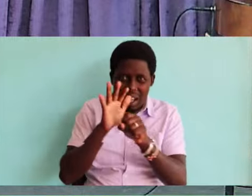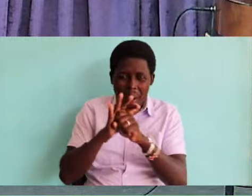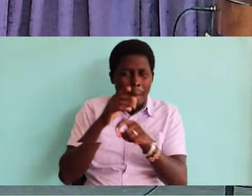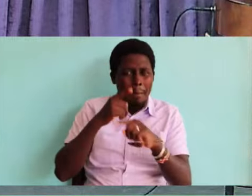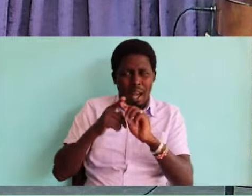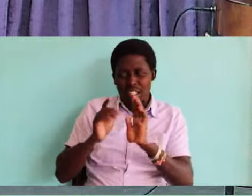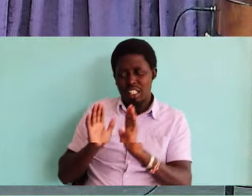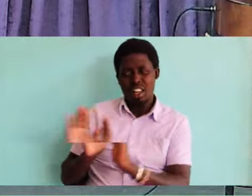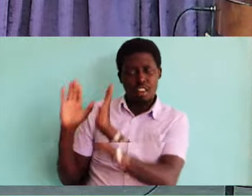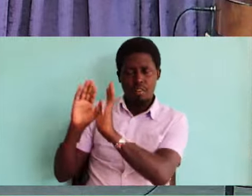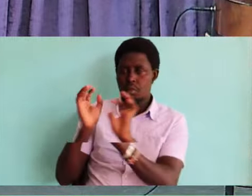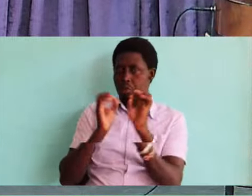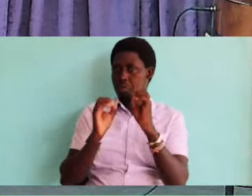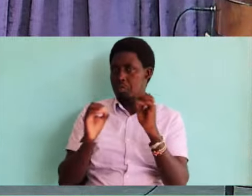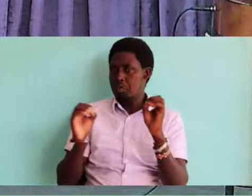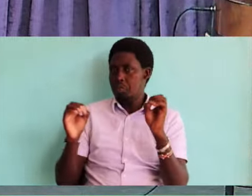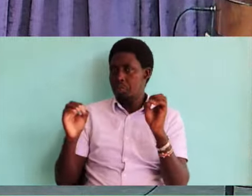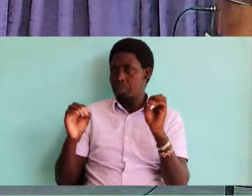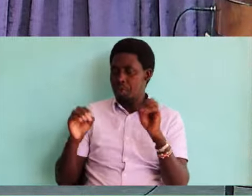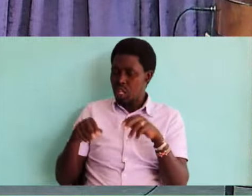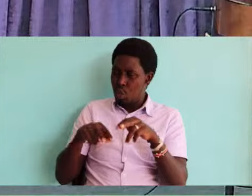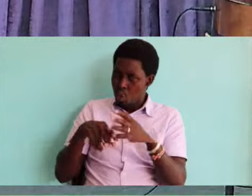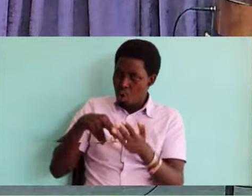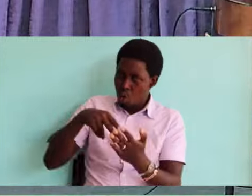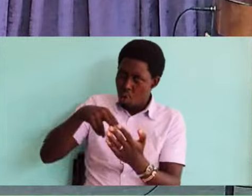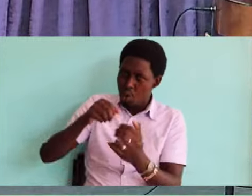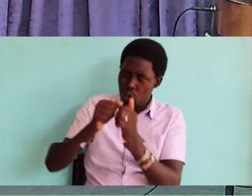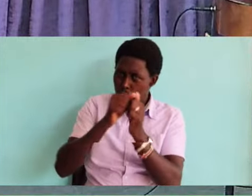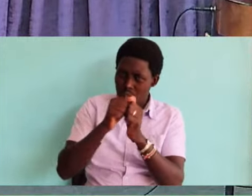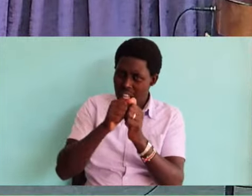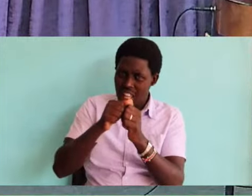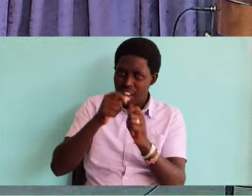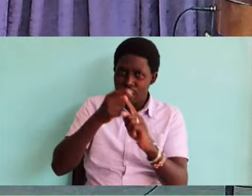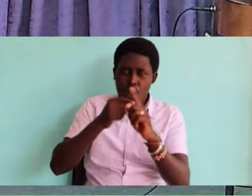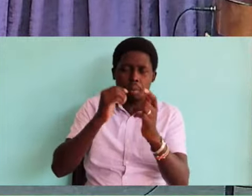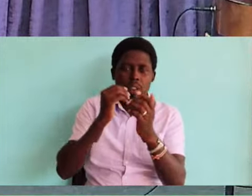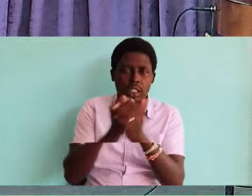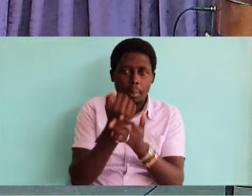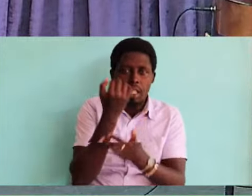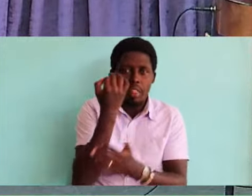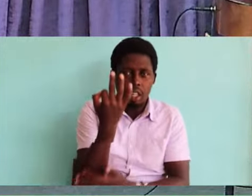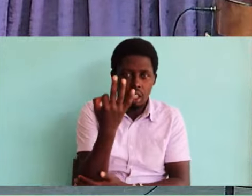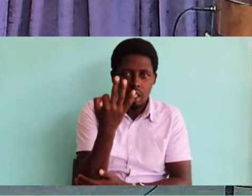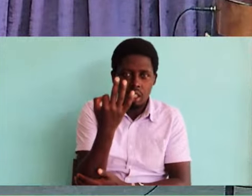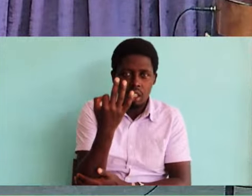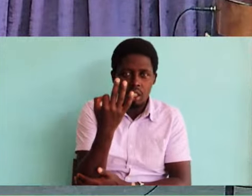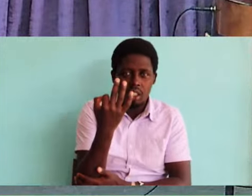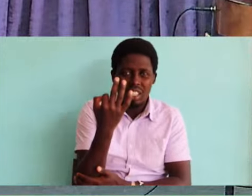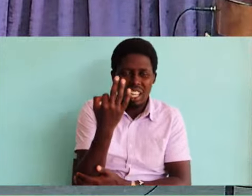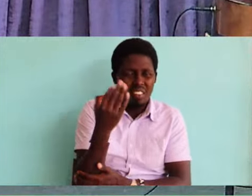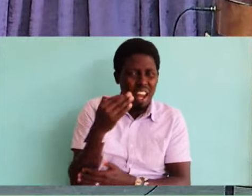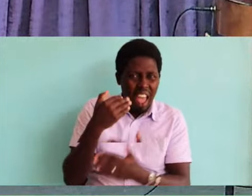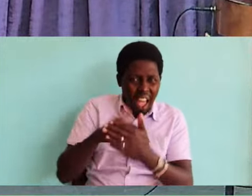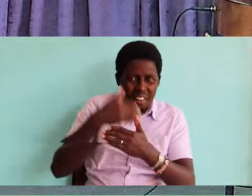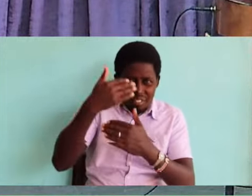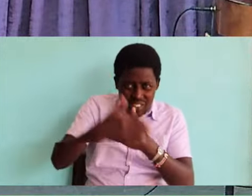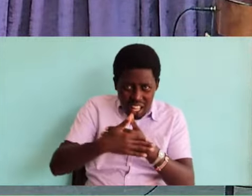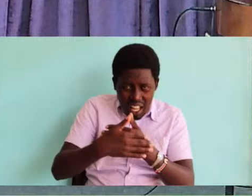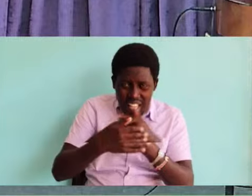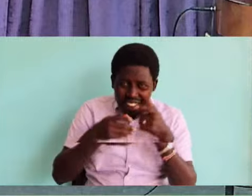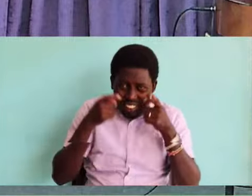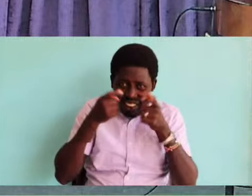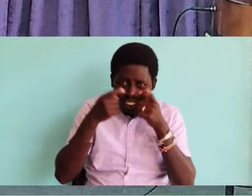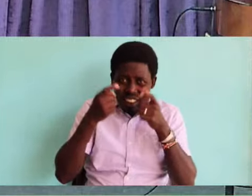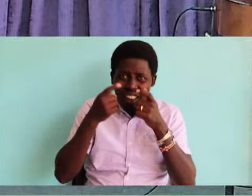them completely. And we see this beginning from chapter 3. Even after they had sinned, God